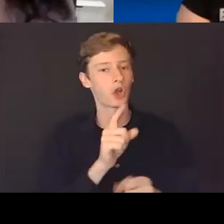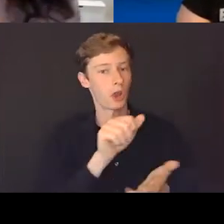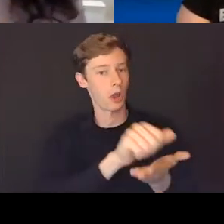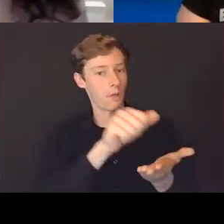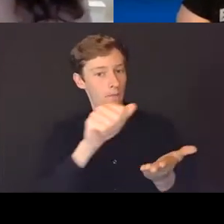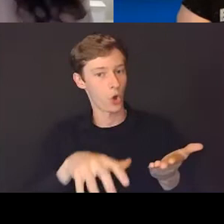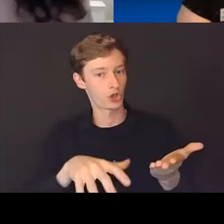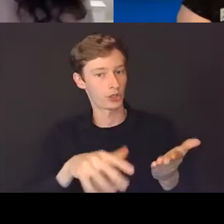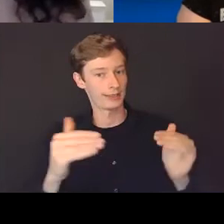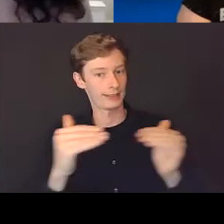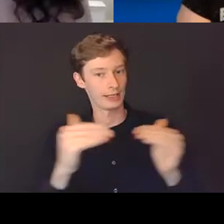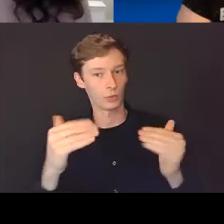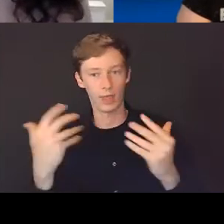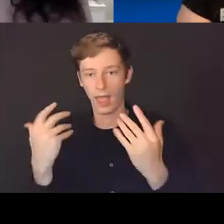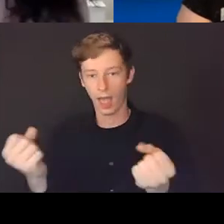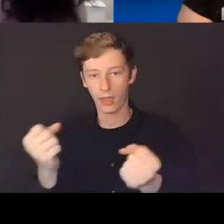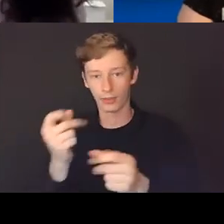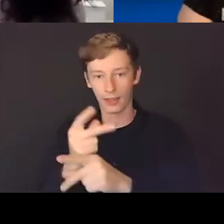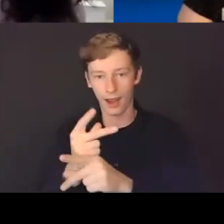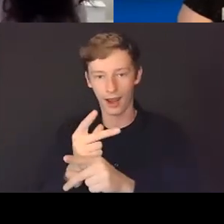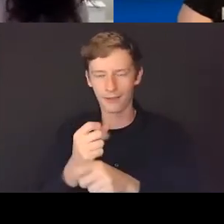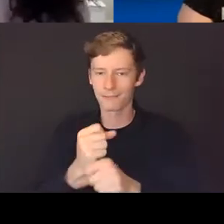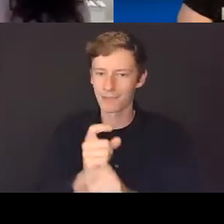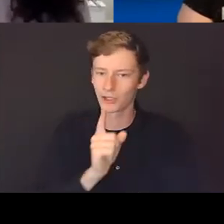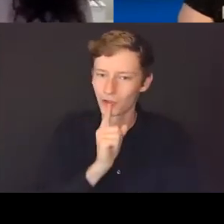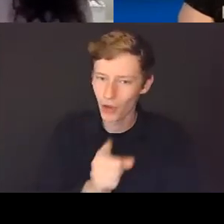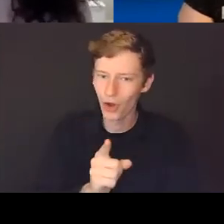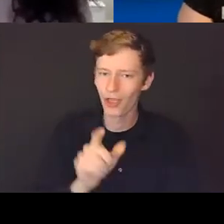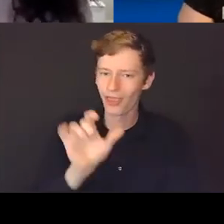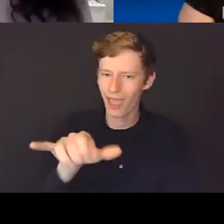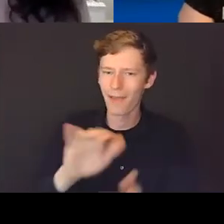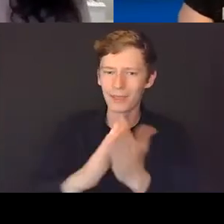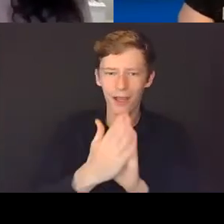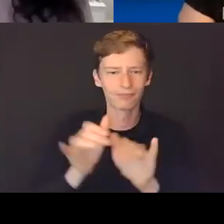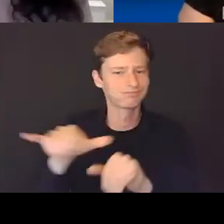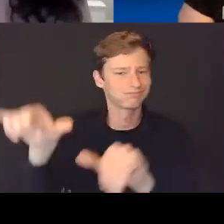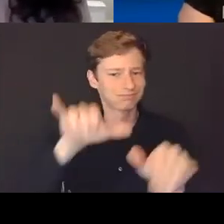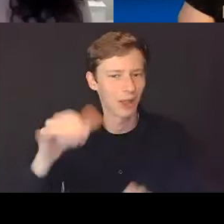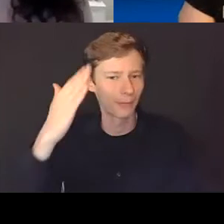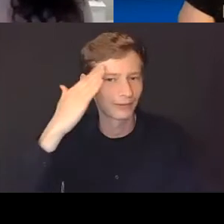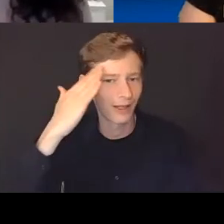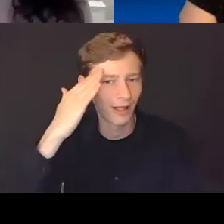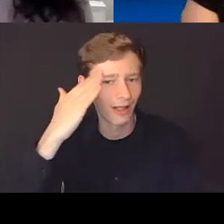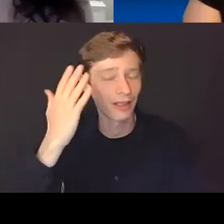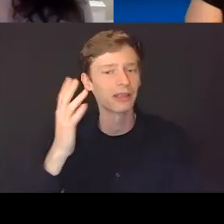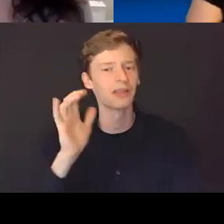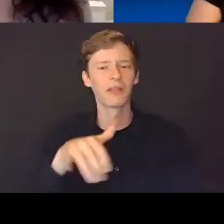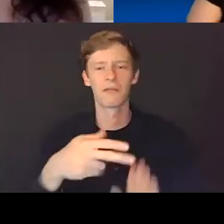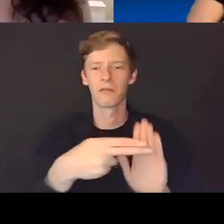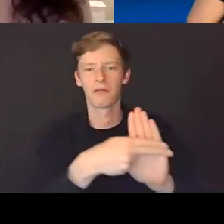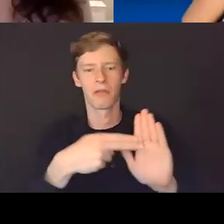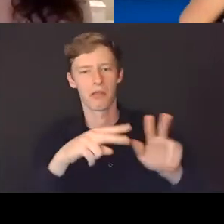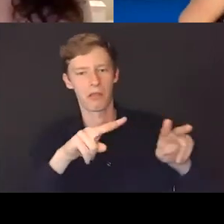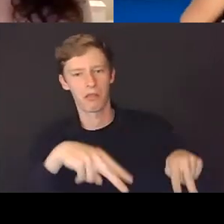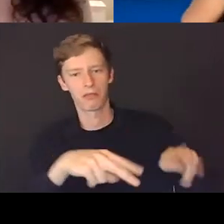to say the word abortion as much as possible, remove the stigma. This is a normal decision that is a